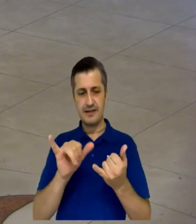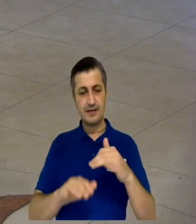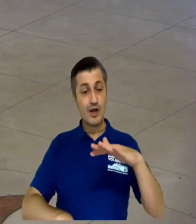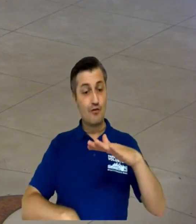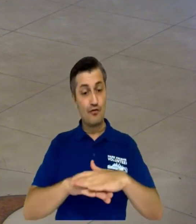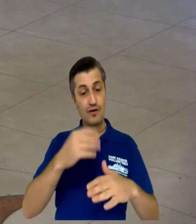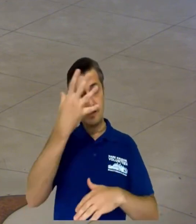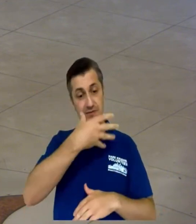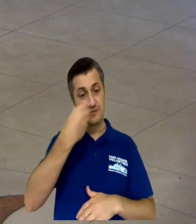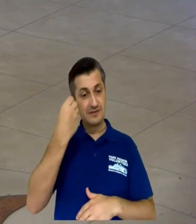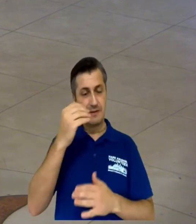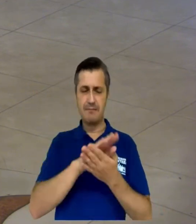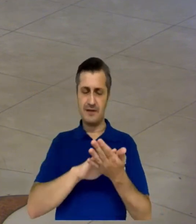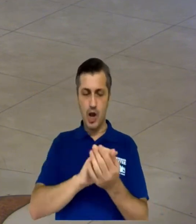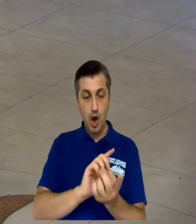right?